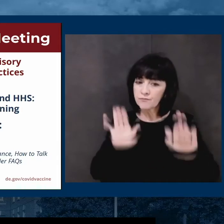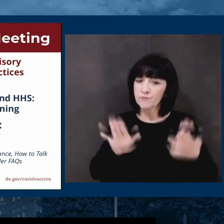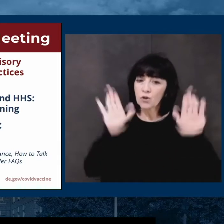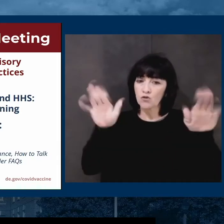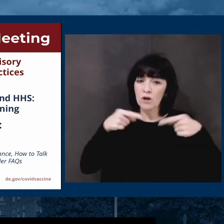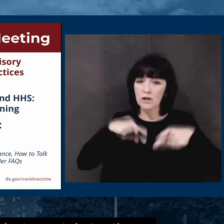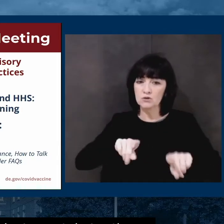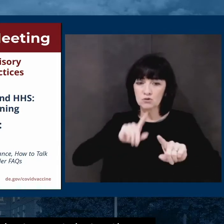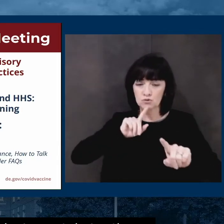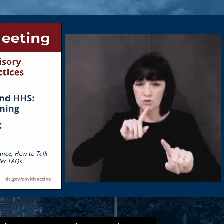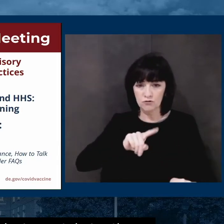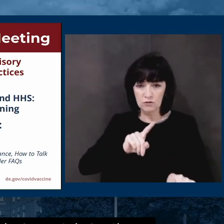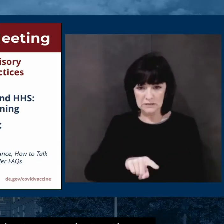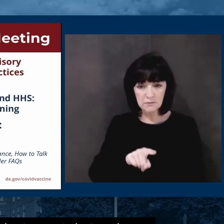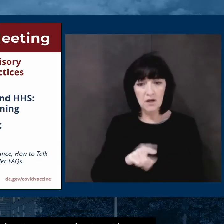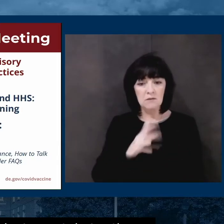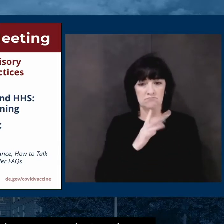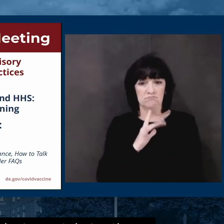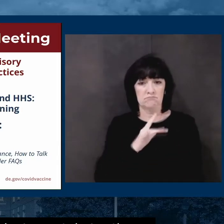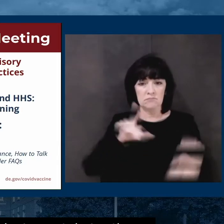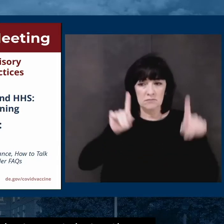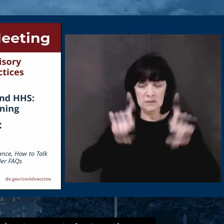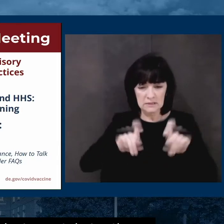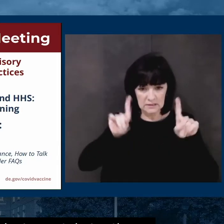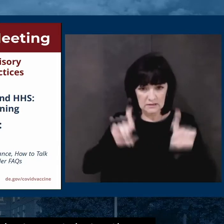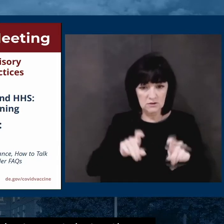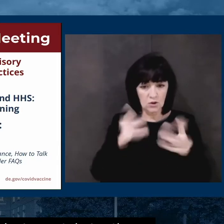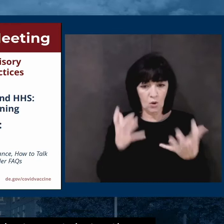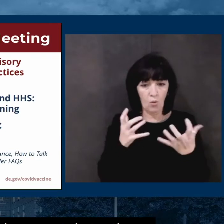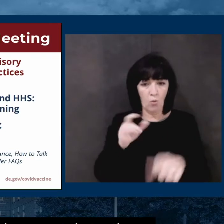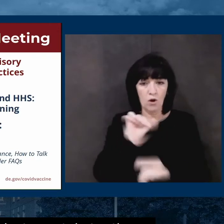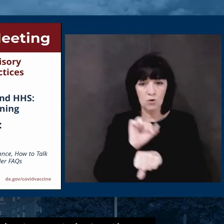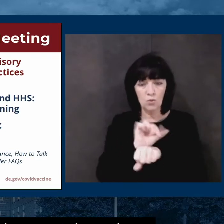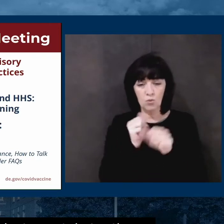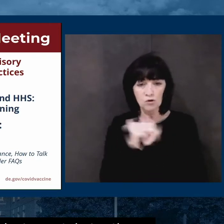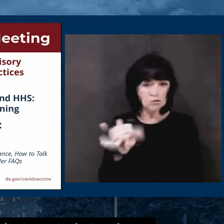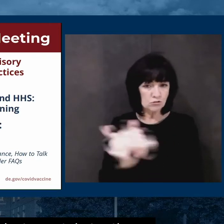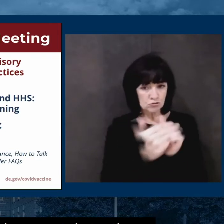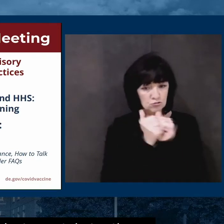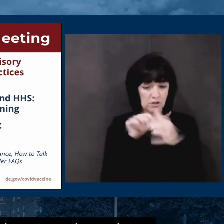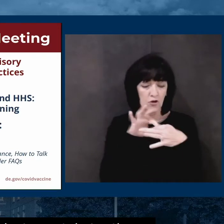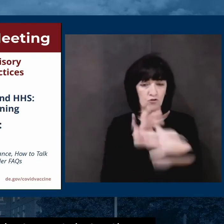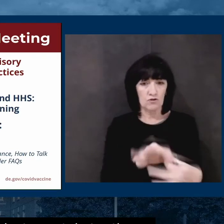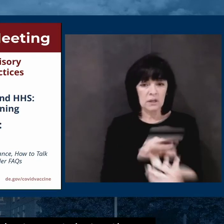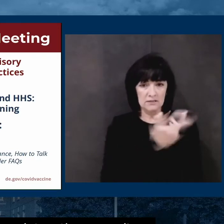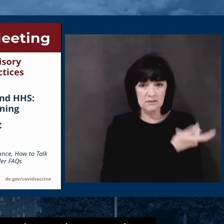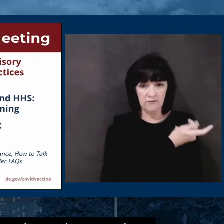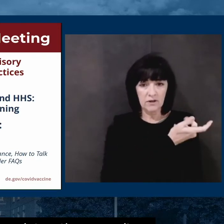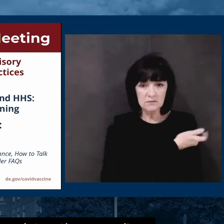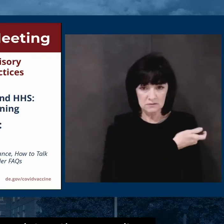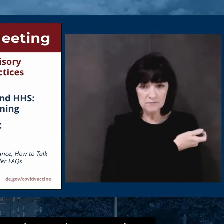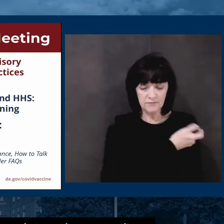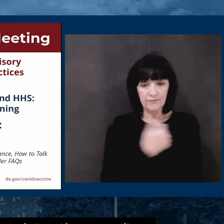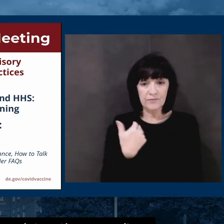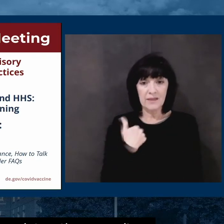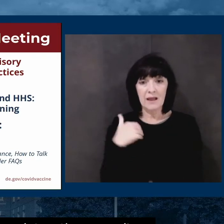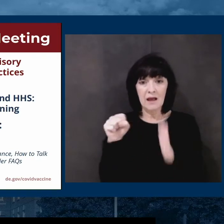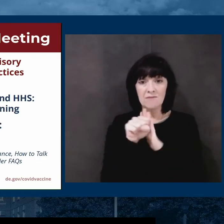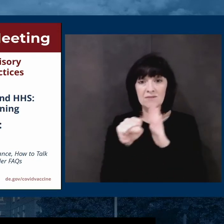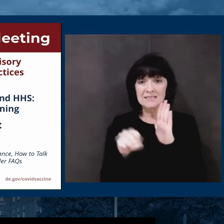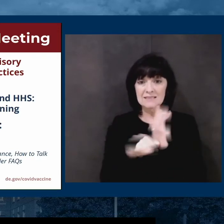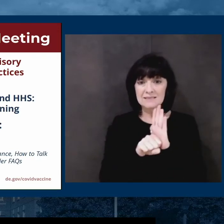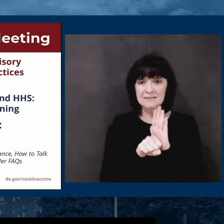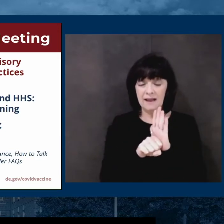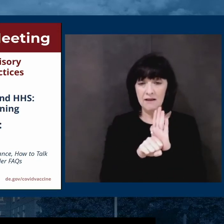been great in testing, and also we would like to work together regarding vaccination. So we do have a state ethics group,